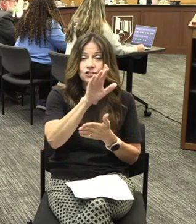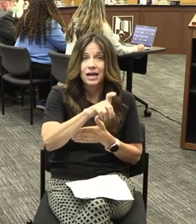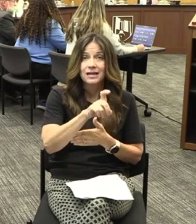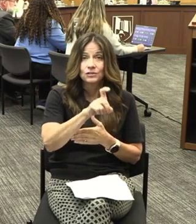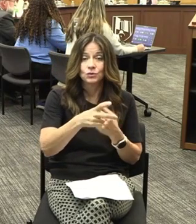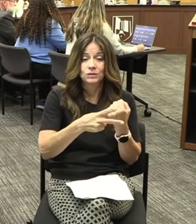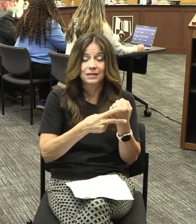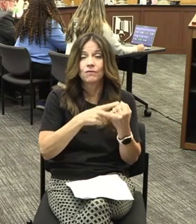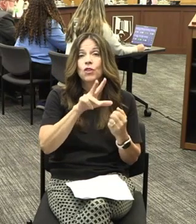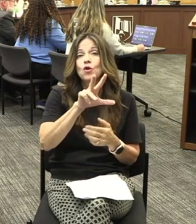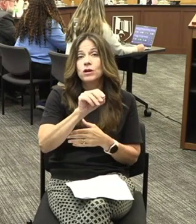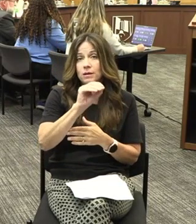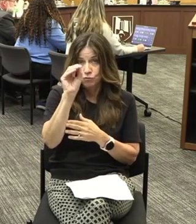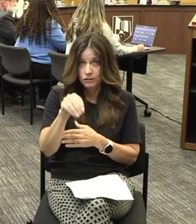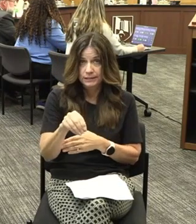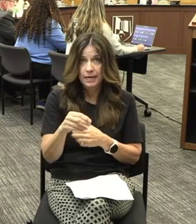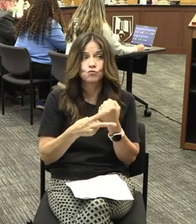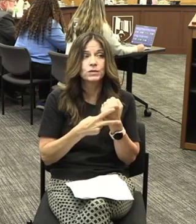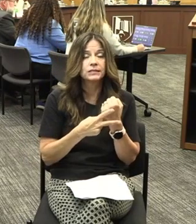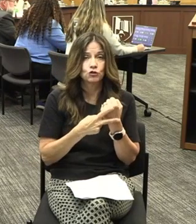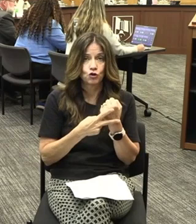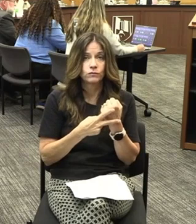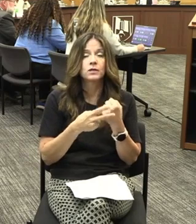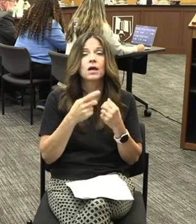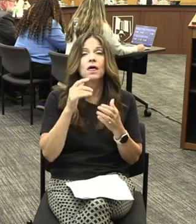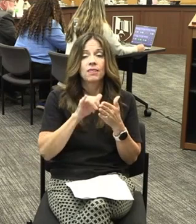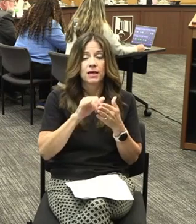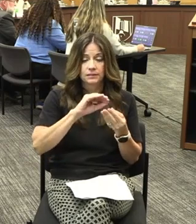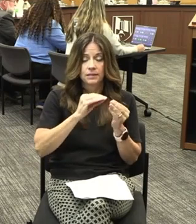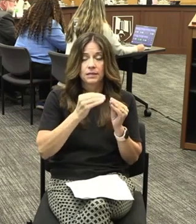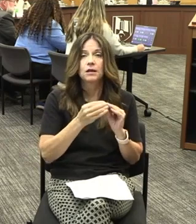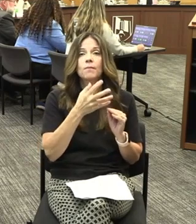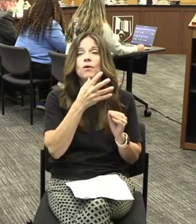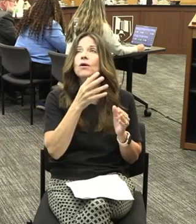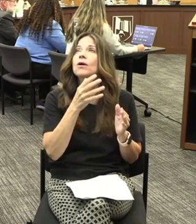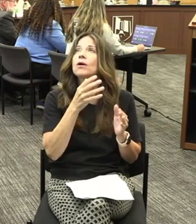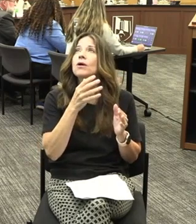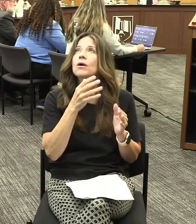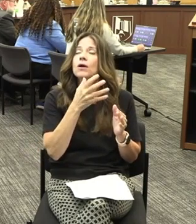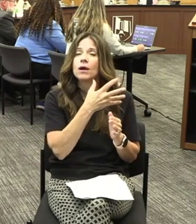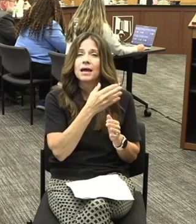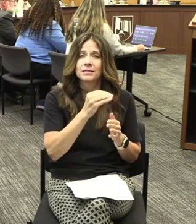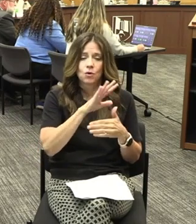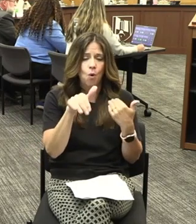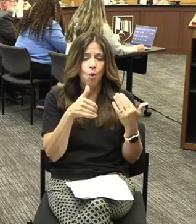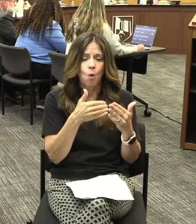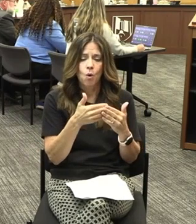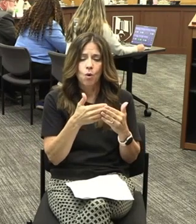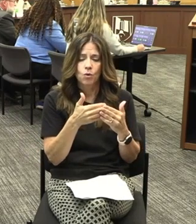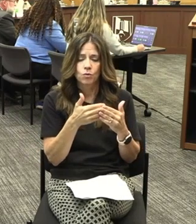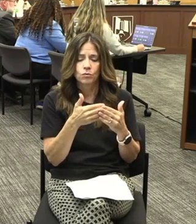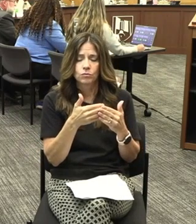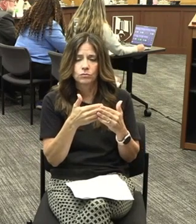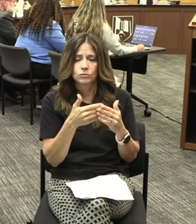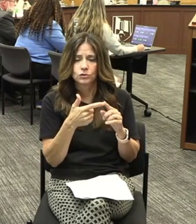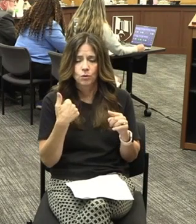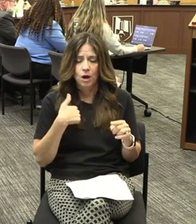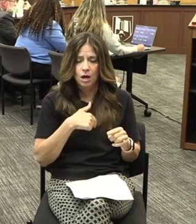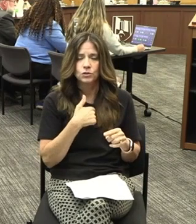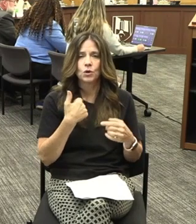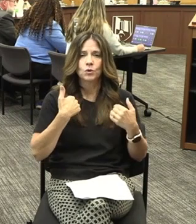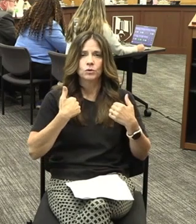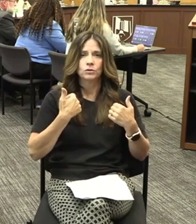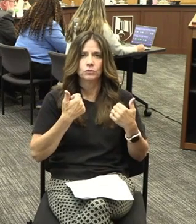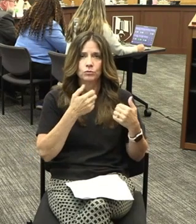a 30% reserve. So that's the number and that's the guidance that the board as a whole provides to us. So when we're